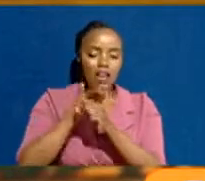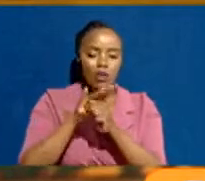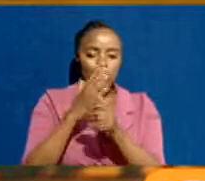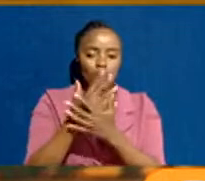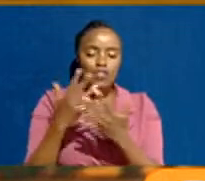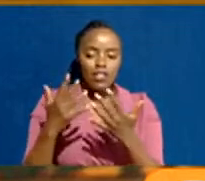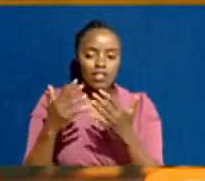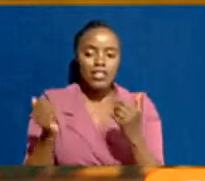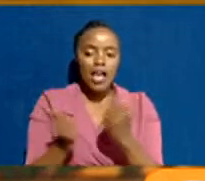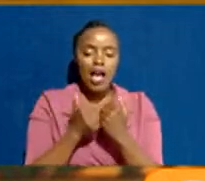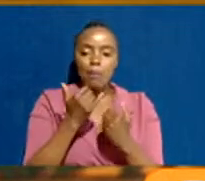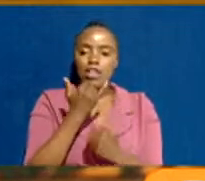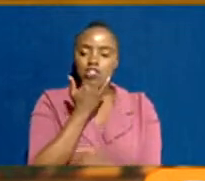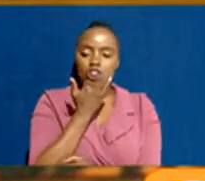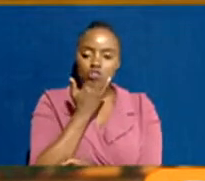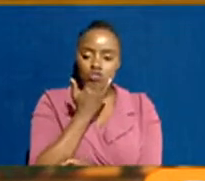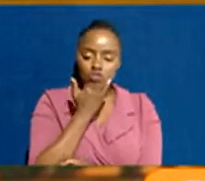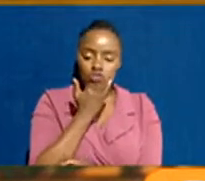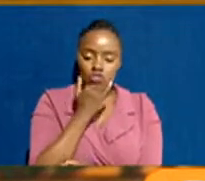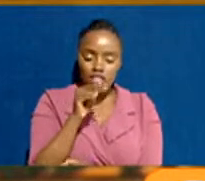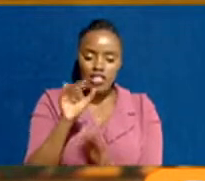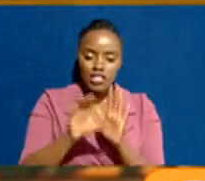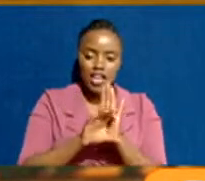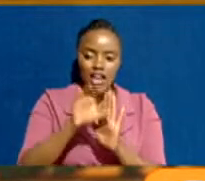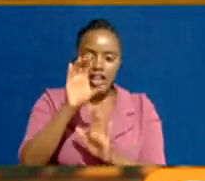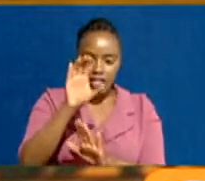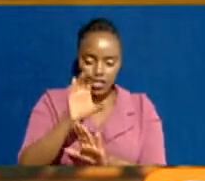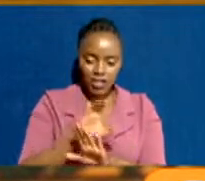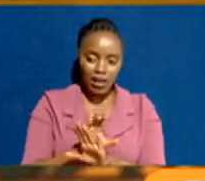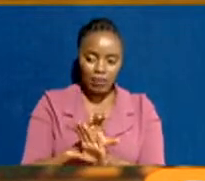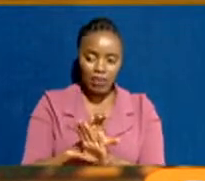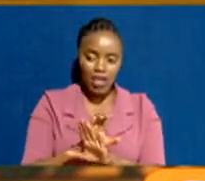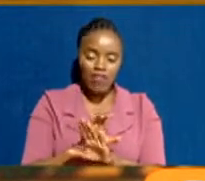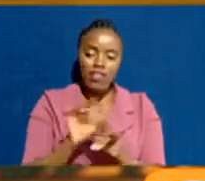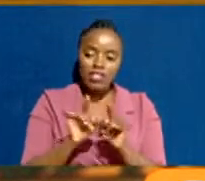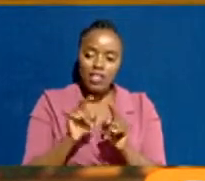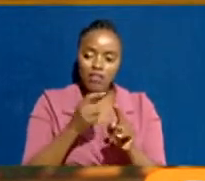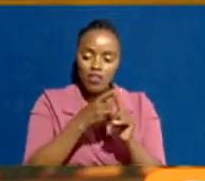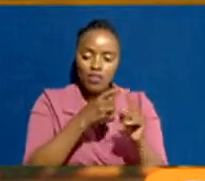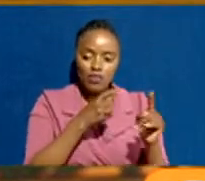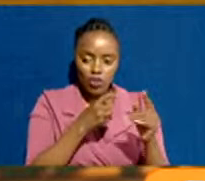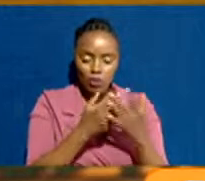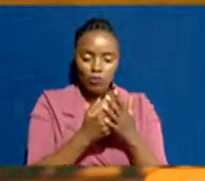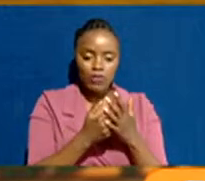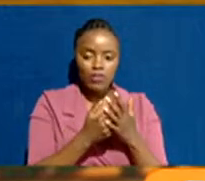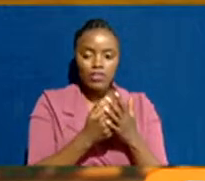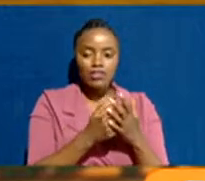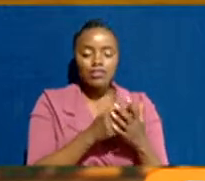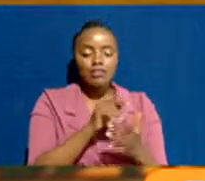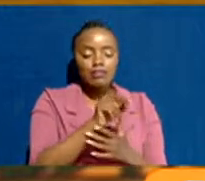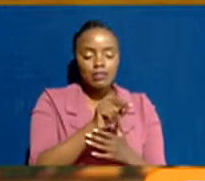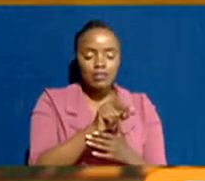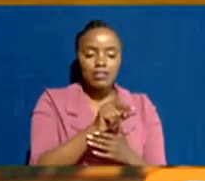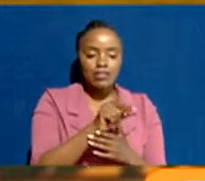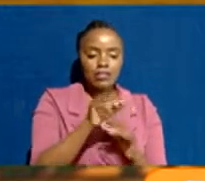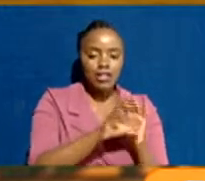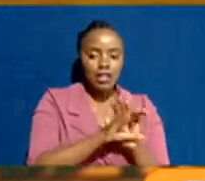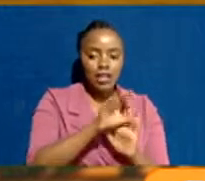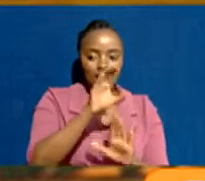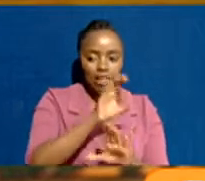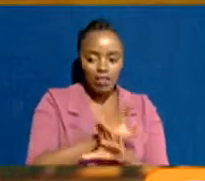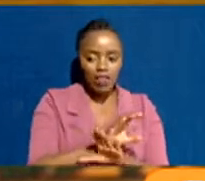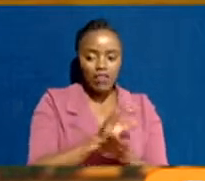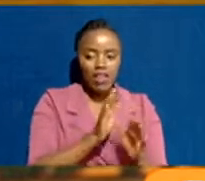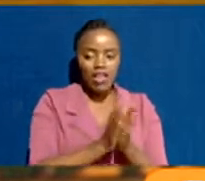wrong with this curriculum, all the way from the conceptualization of this curriculum. Talk to